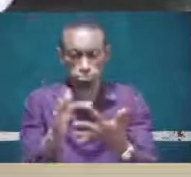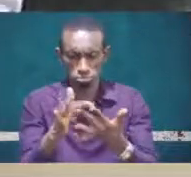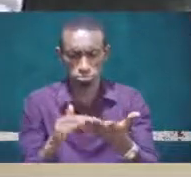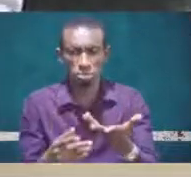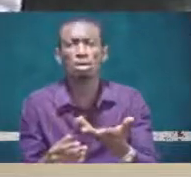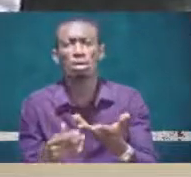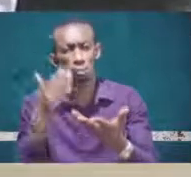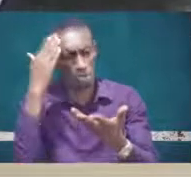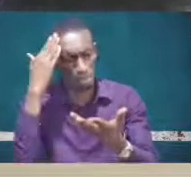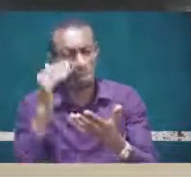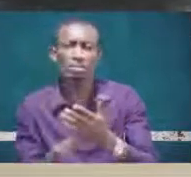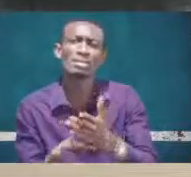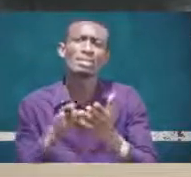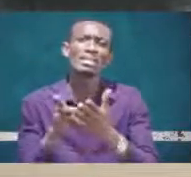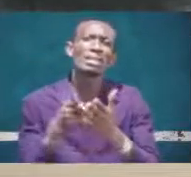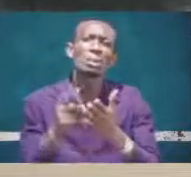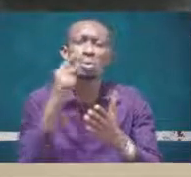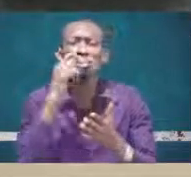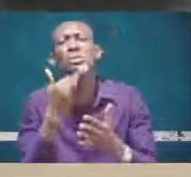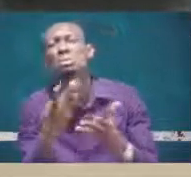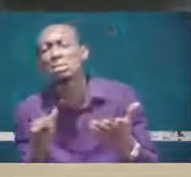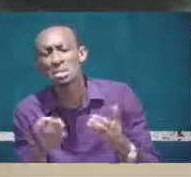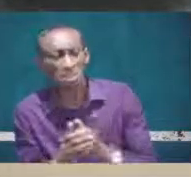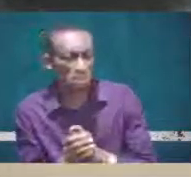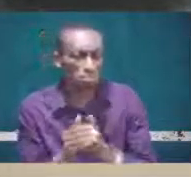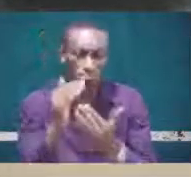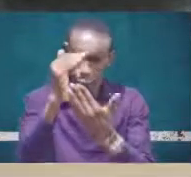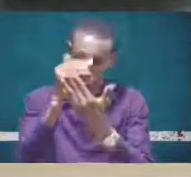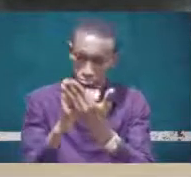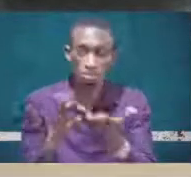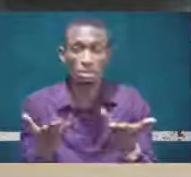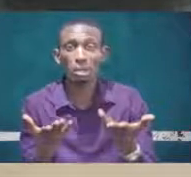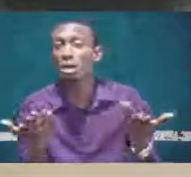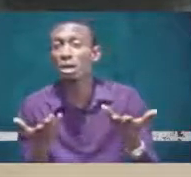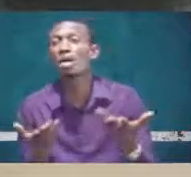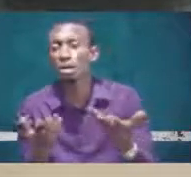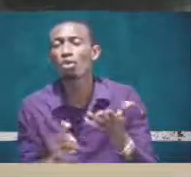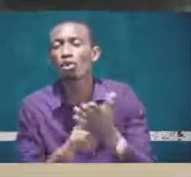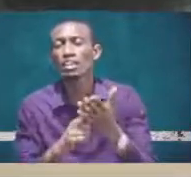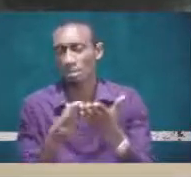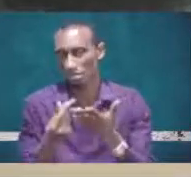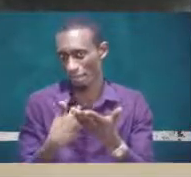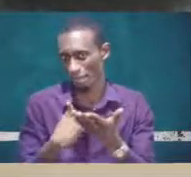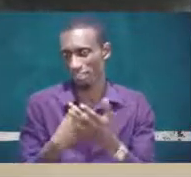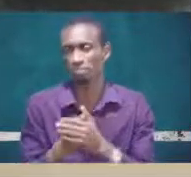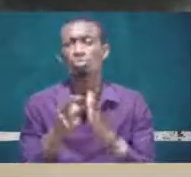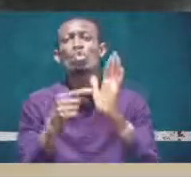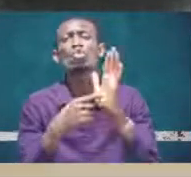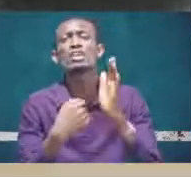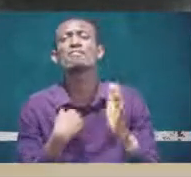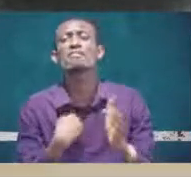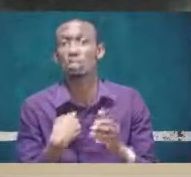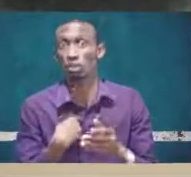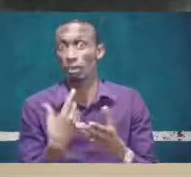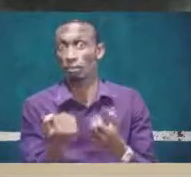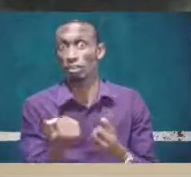can purchase using a certain amount of money. For example, if I have 1,000